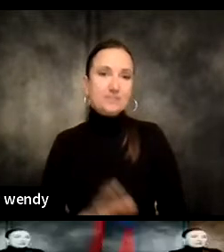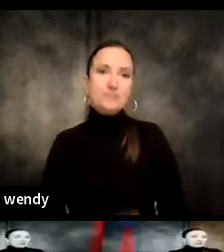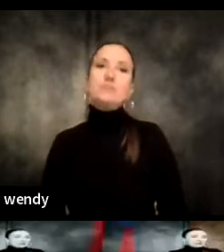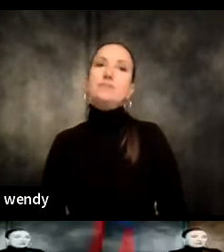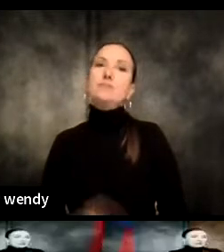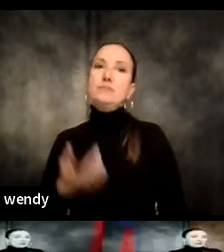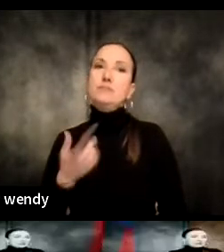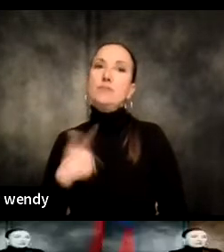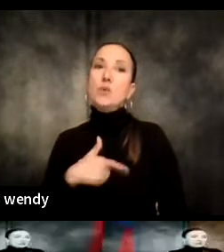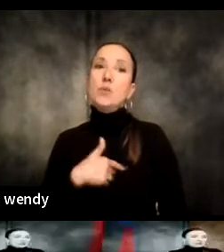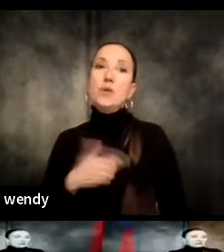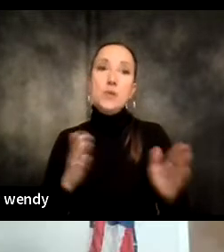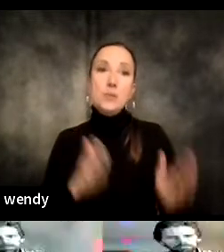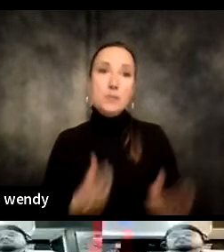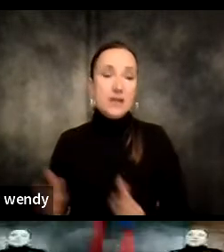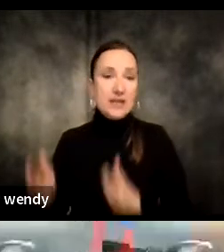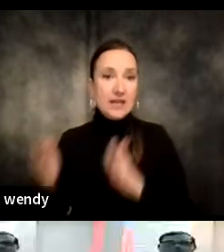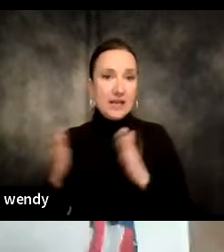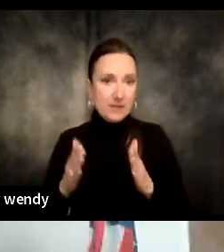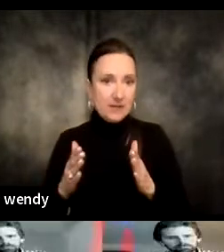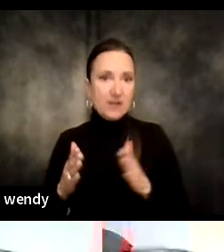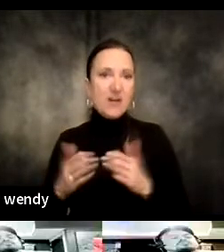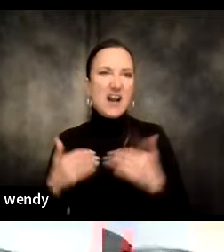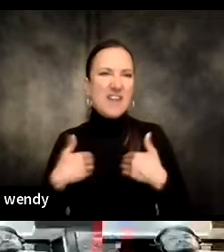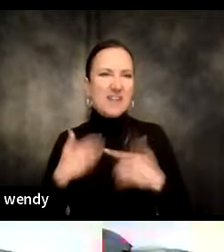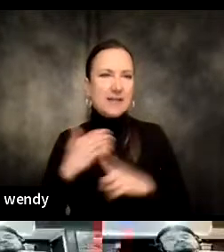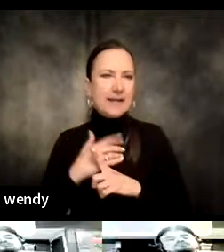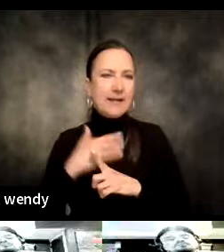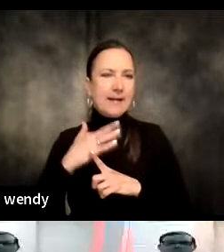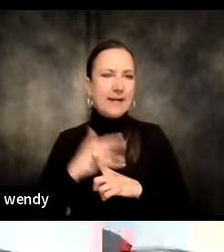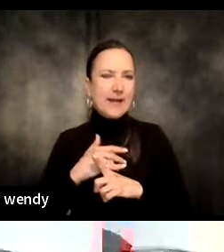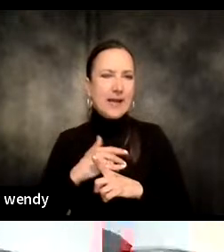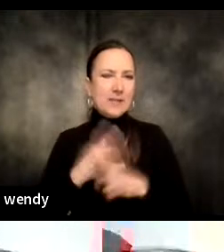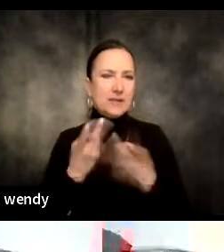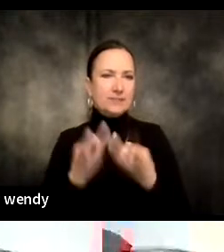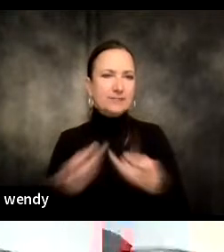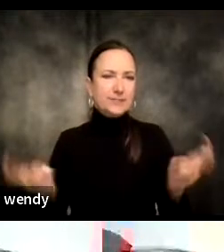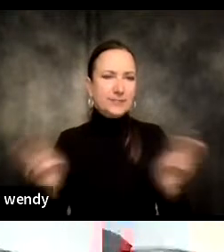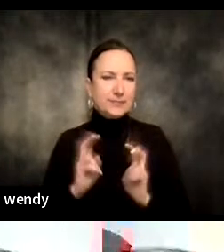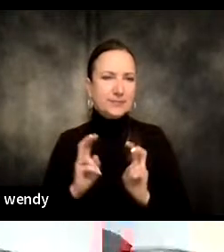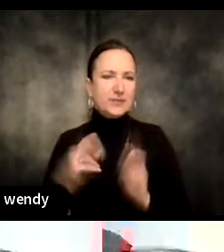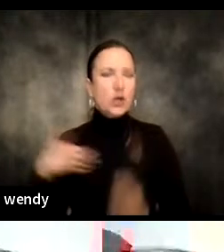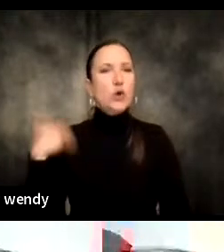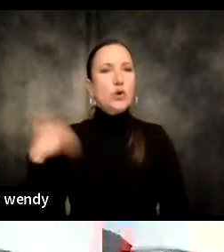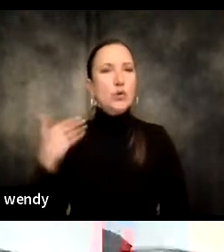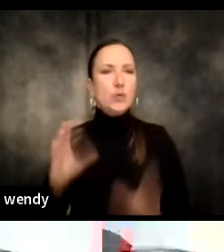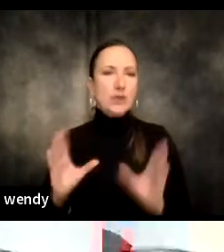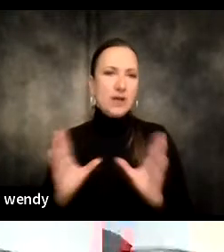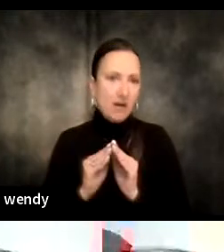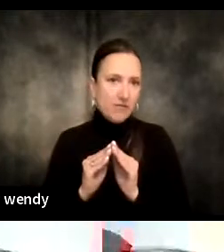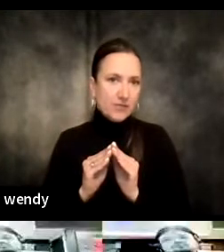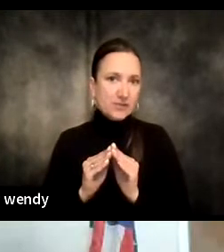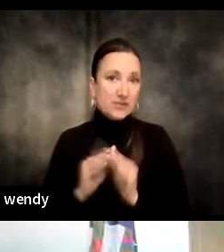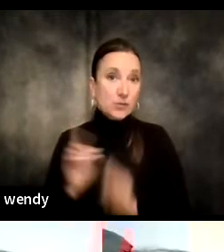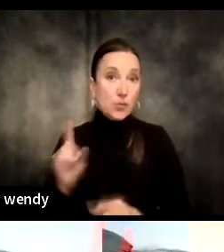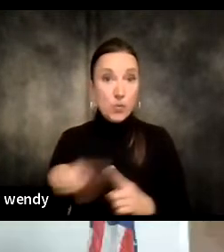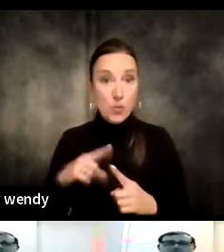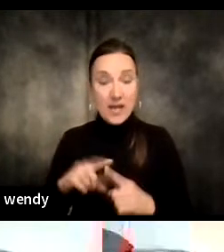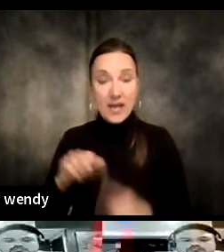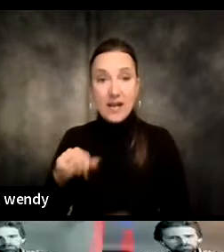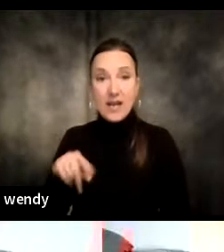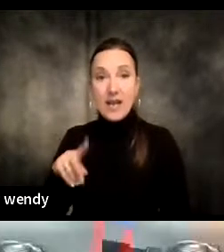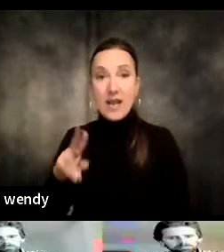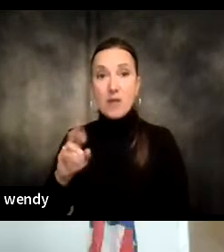planning, and we're having a climate summit, a youth conference, and this is going to be on April the